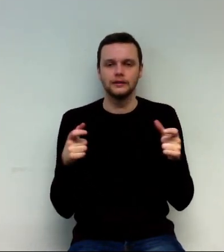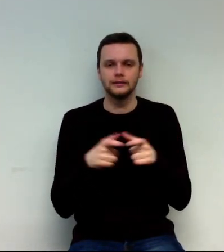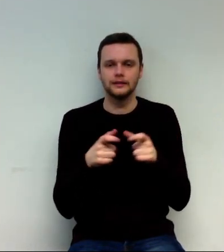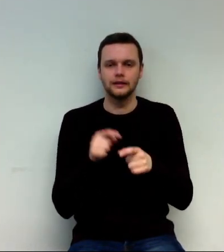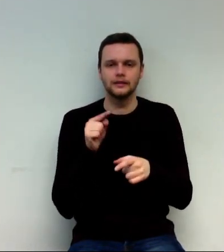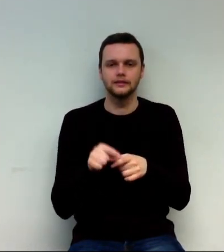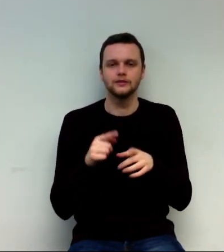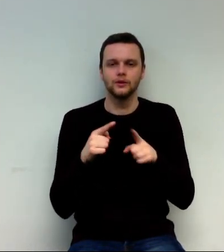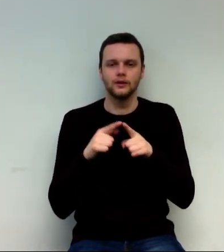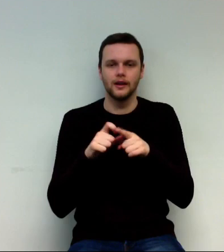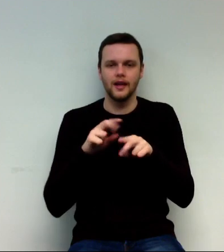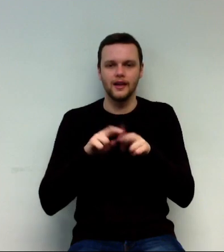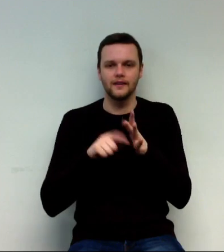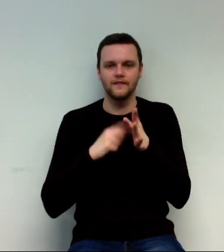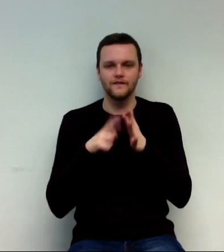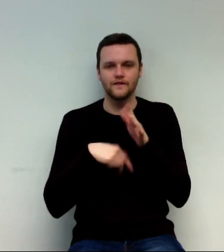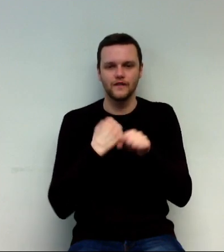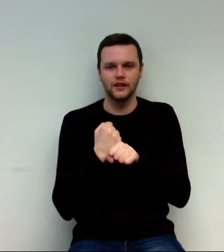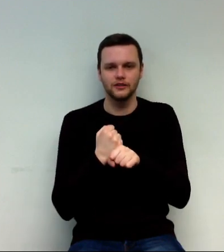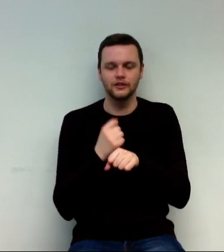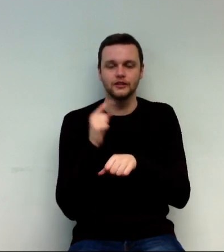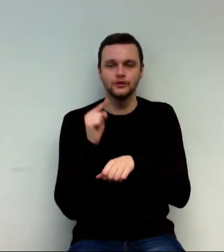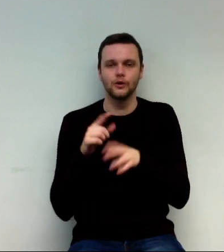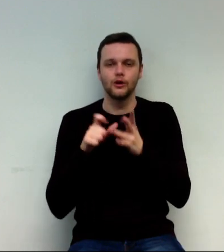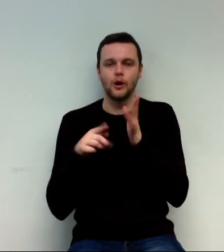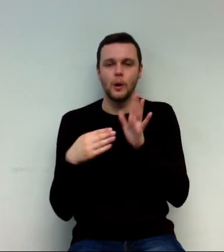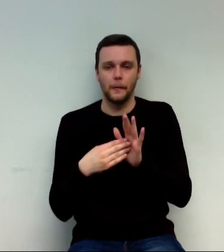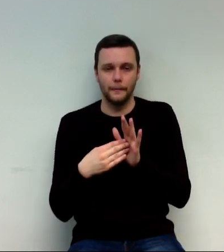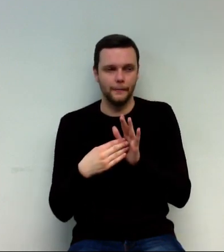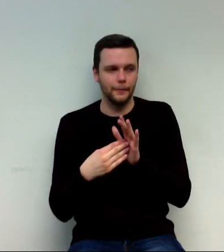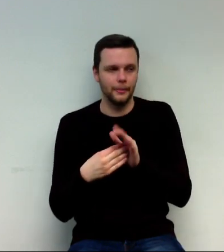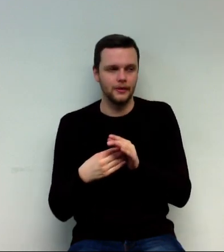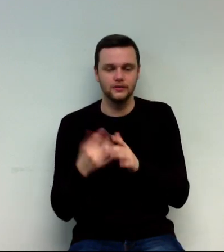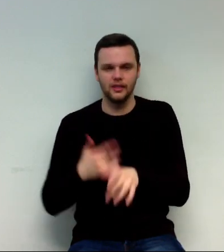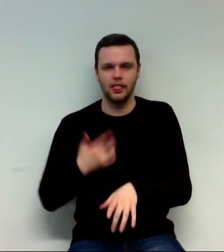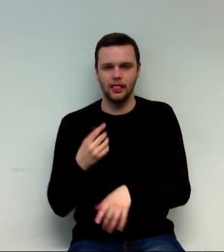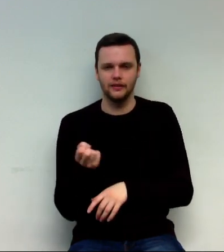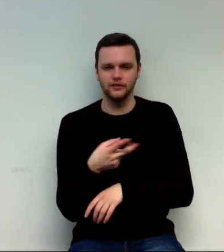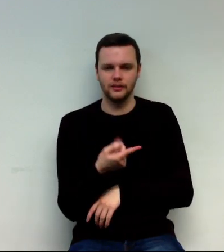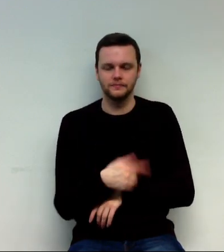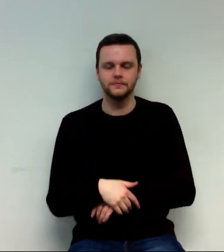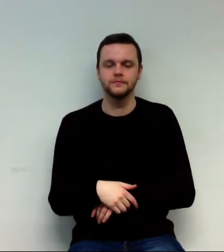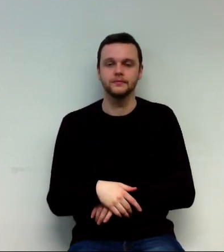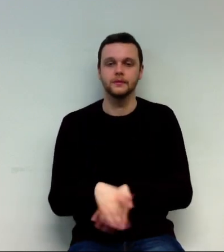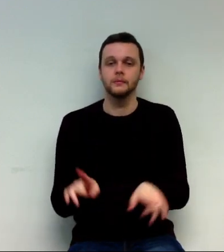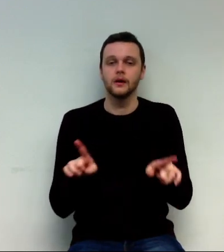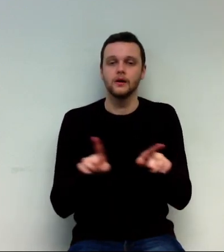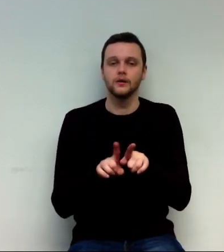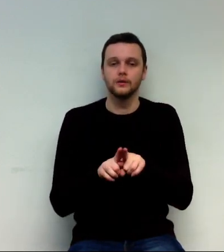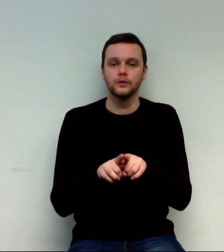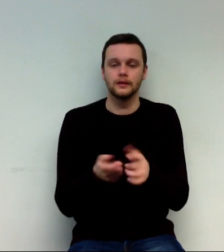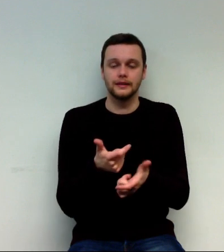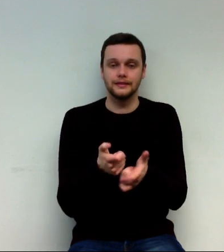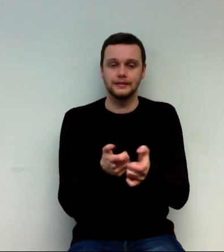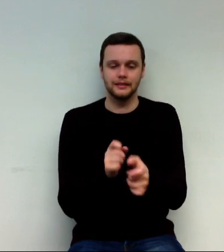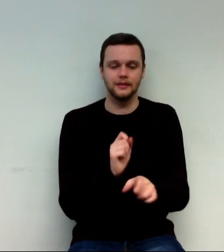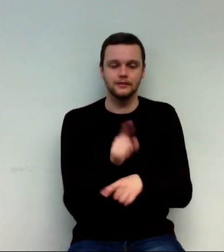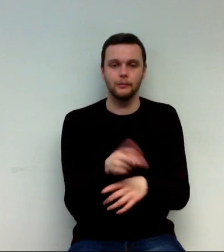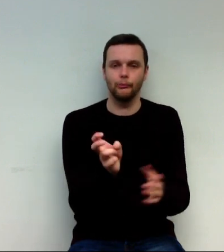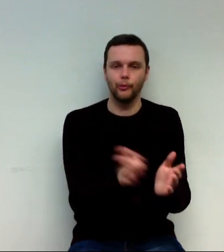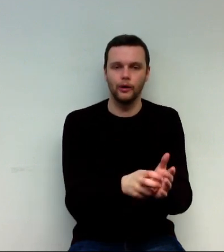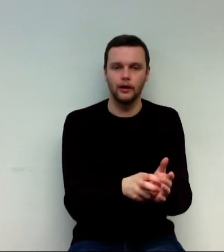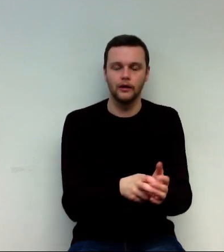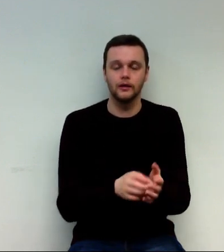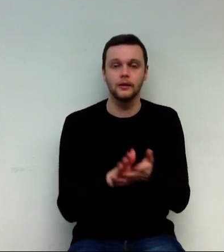tickets.edfringe.com, which Daniel's going to add to the live chat. But it's also really useful to include text message booking, which just means that